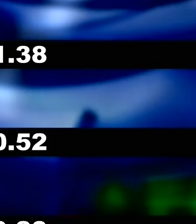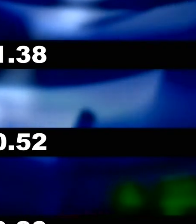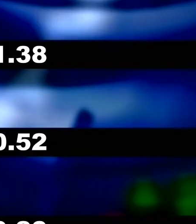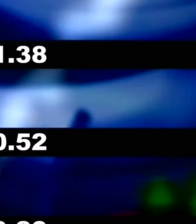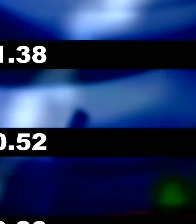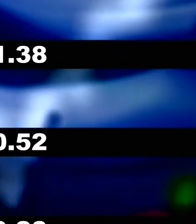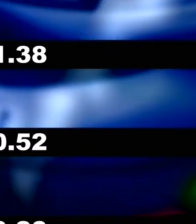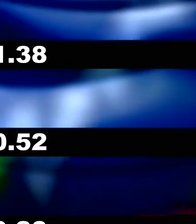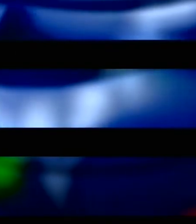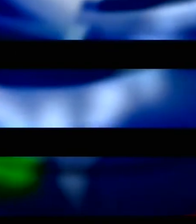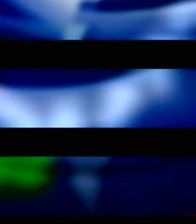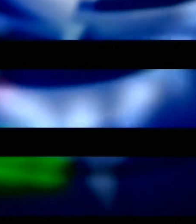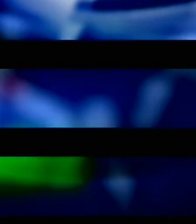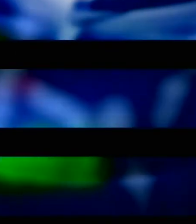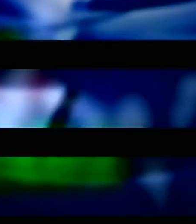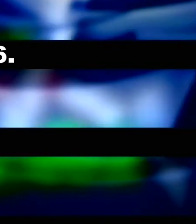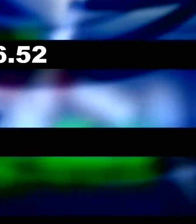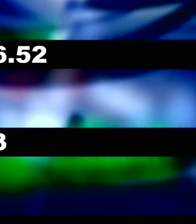Limited Financial.